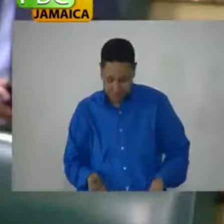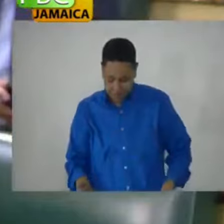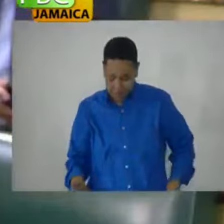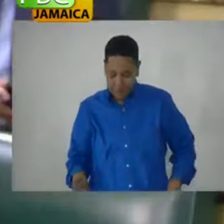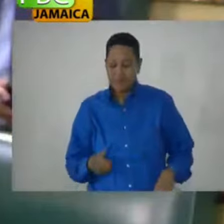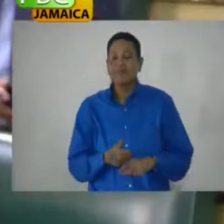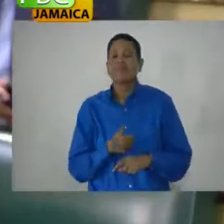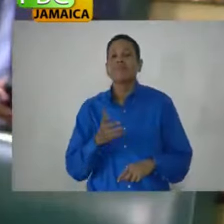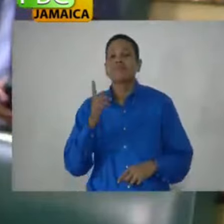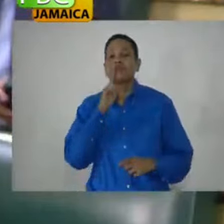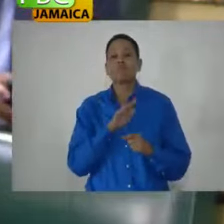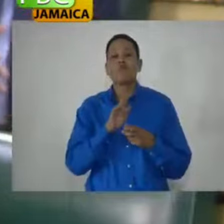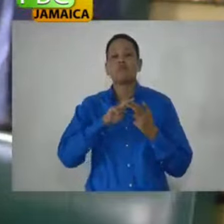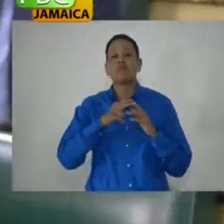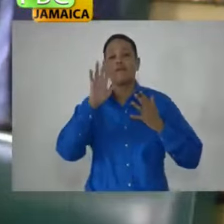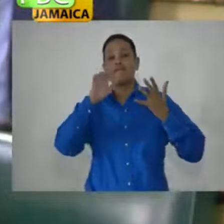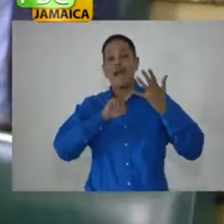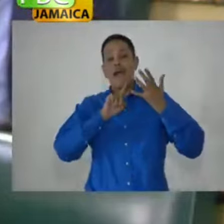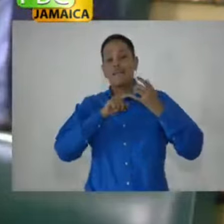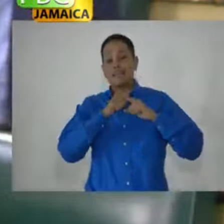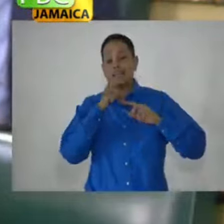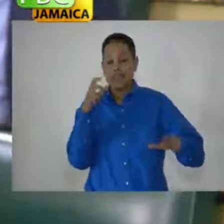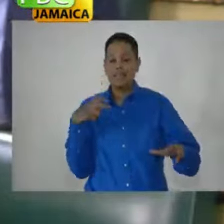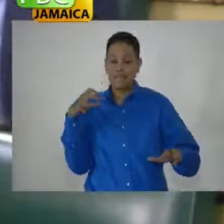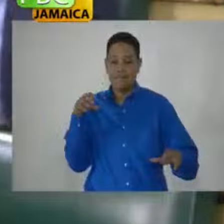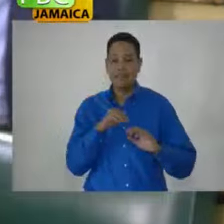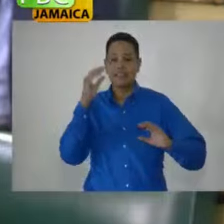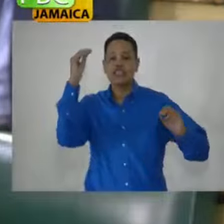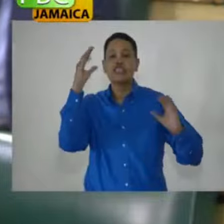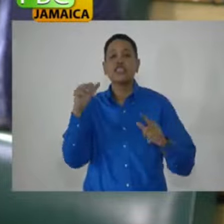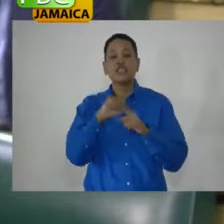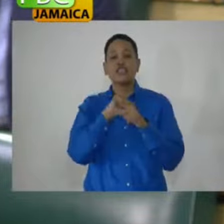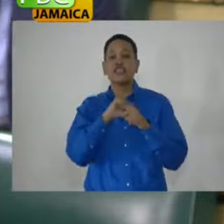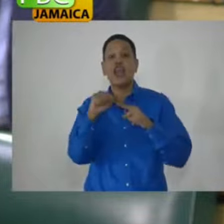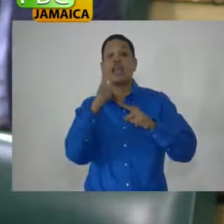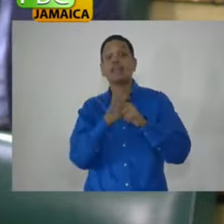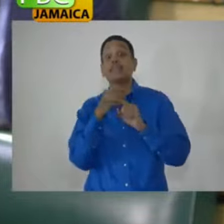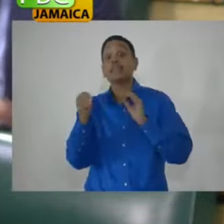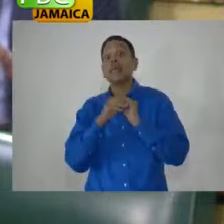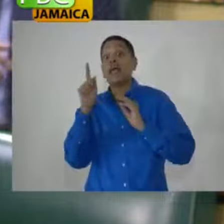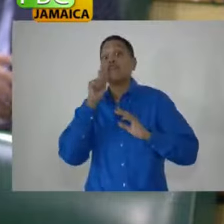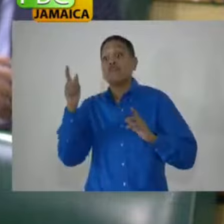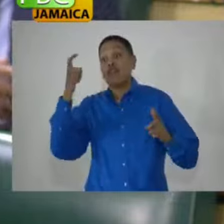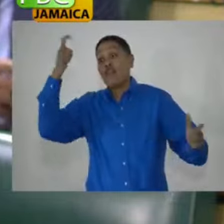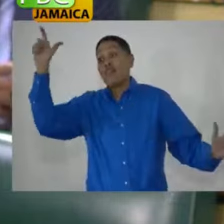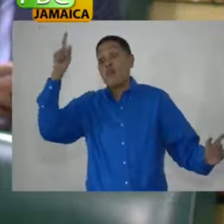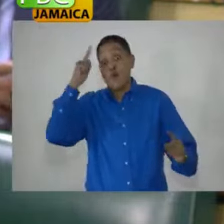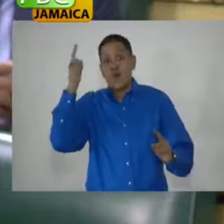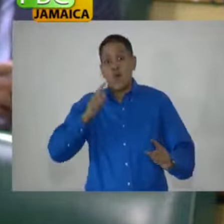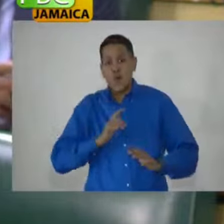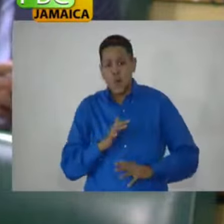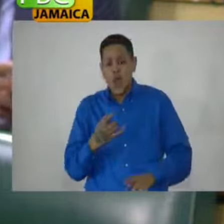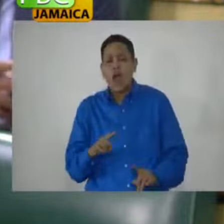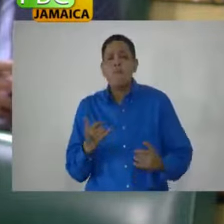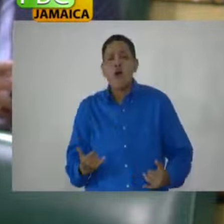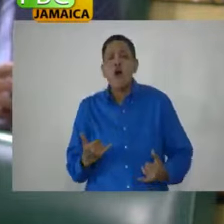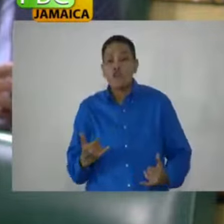Promise number 5, investing in teacher training, a very lofty goal, Madam Speaker.